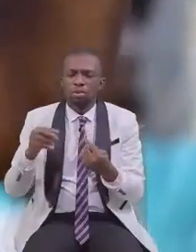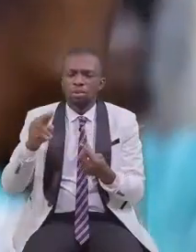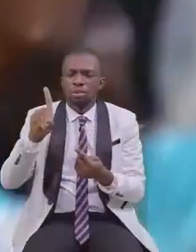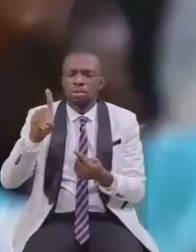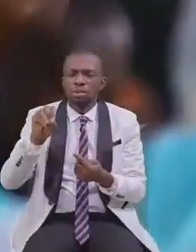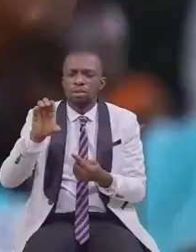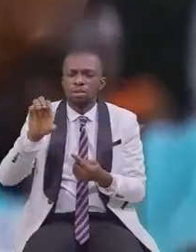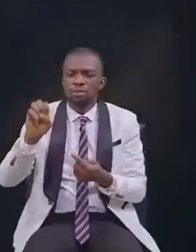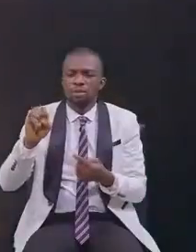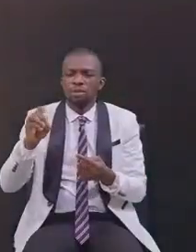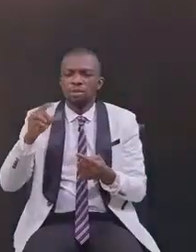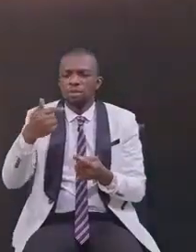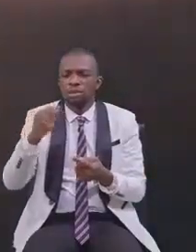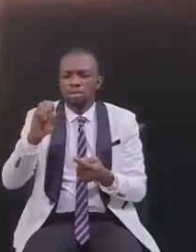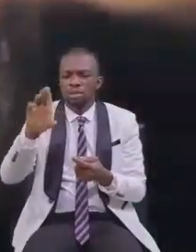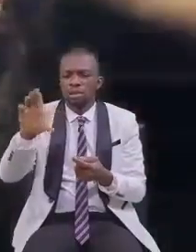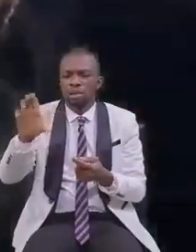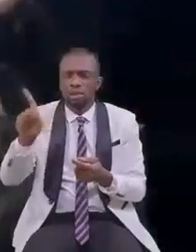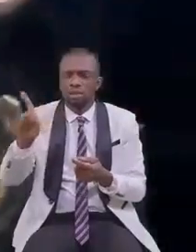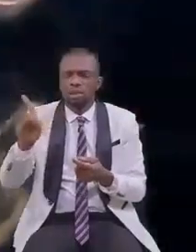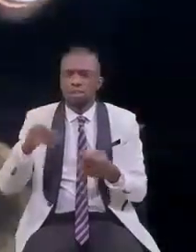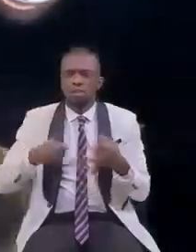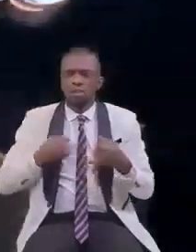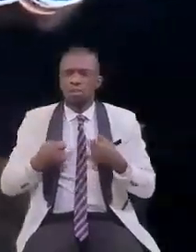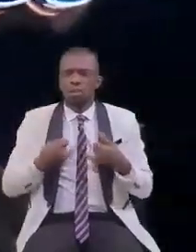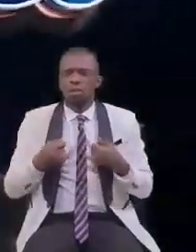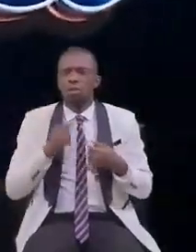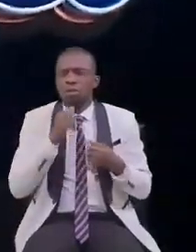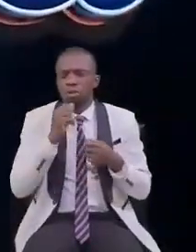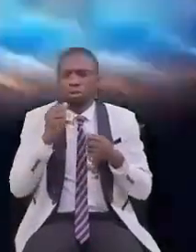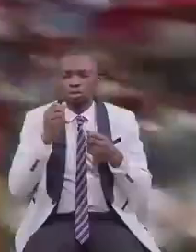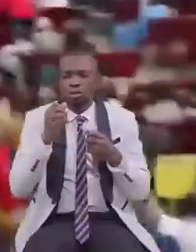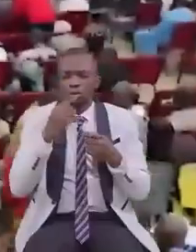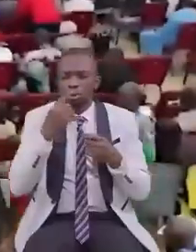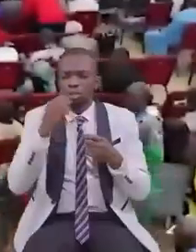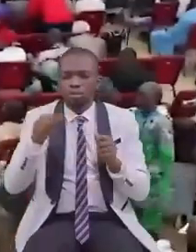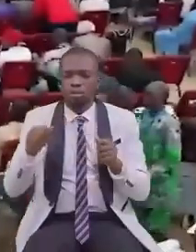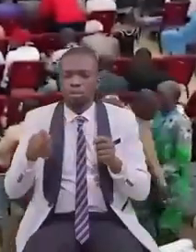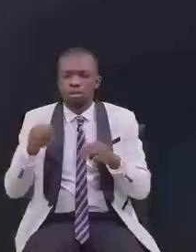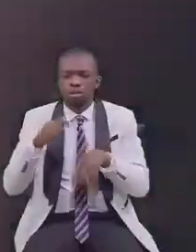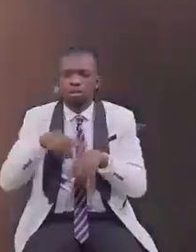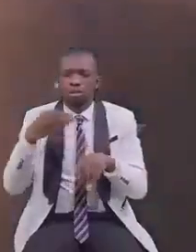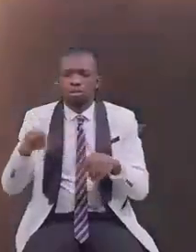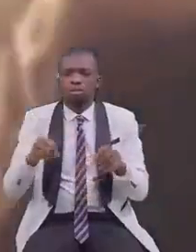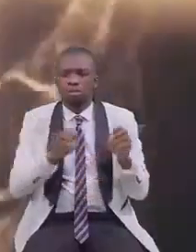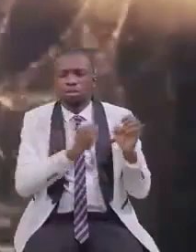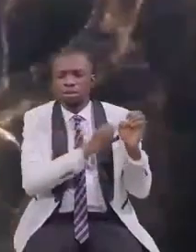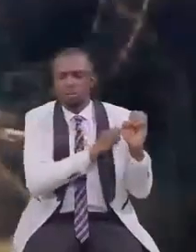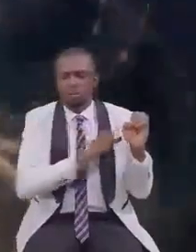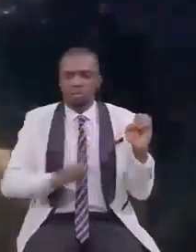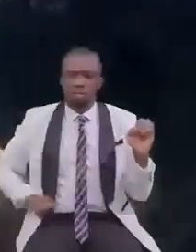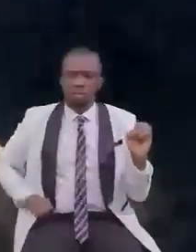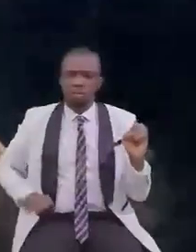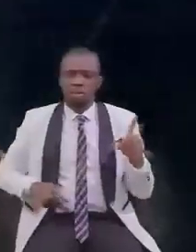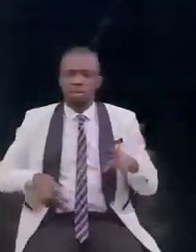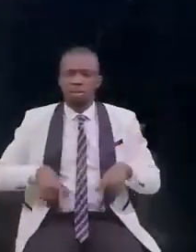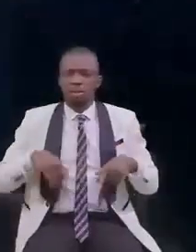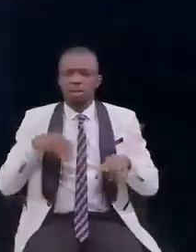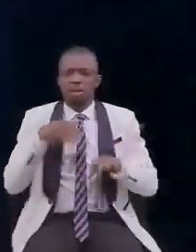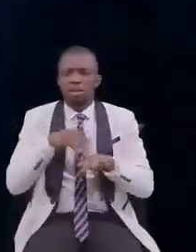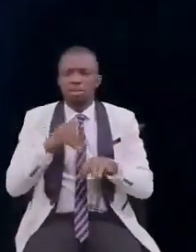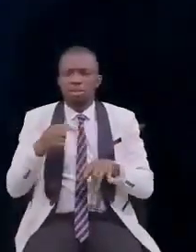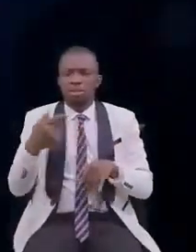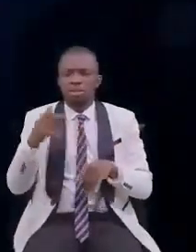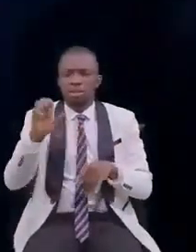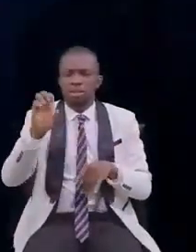joy unspeakable, the season of Emmanuel, God with us. Live at the GCK Emmanuel Ground,